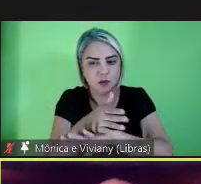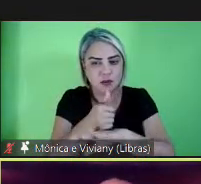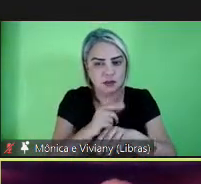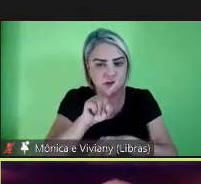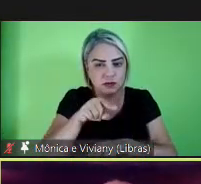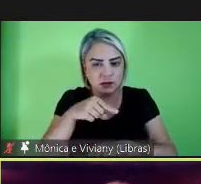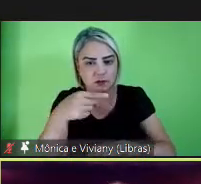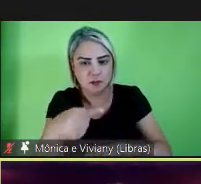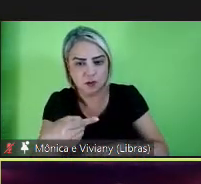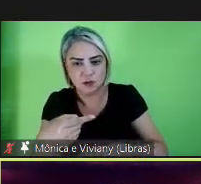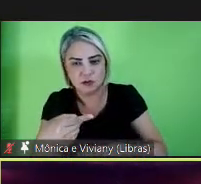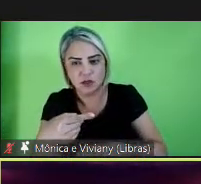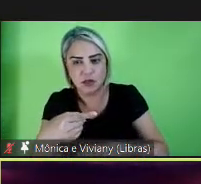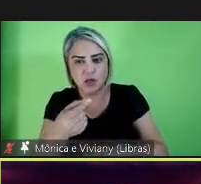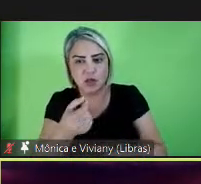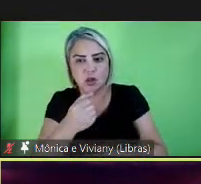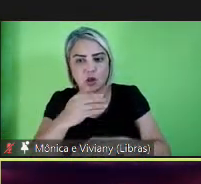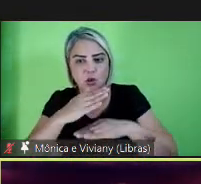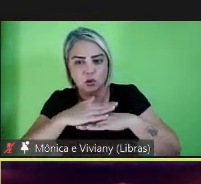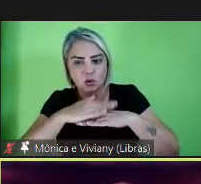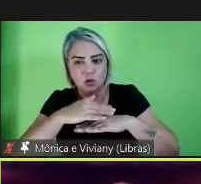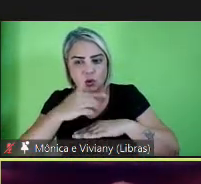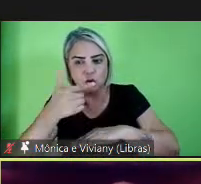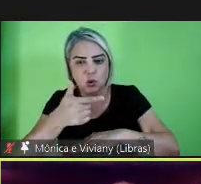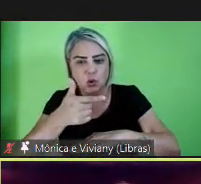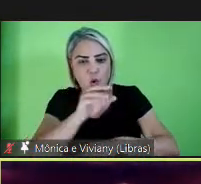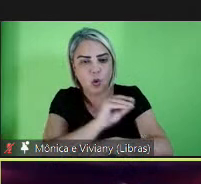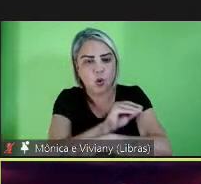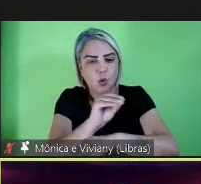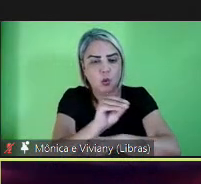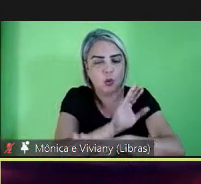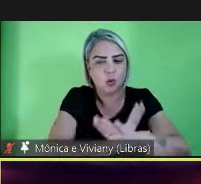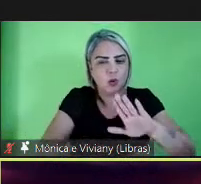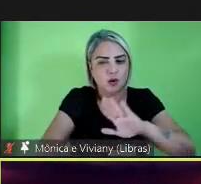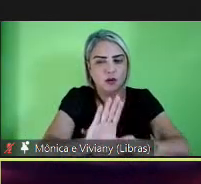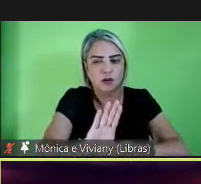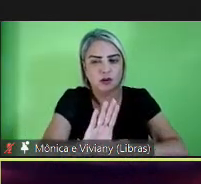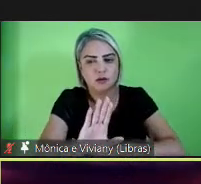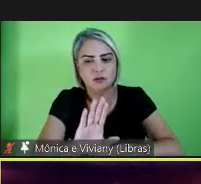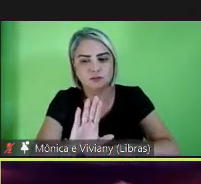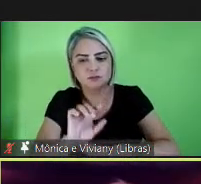primary care within the community uses interventions, including